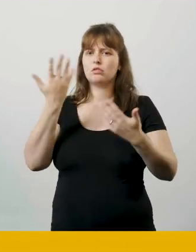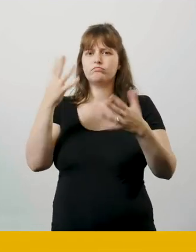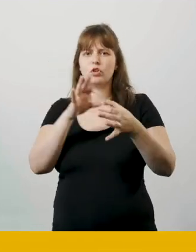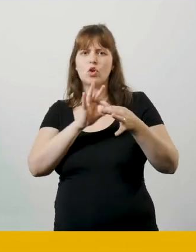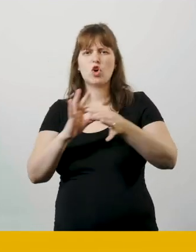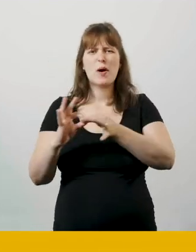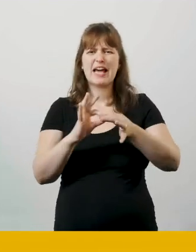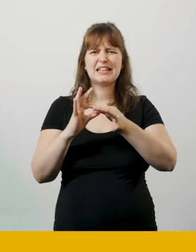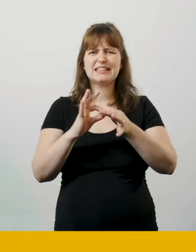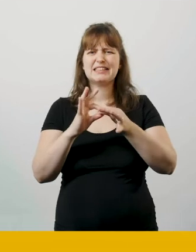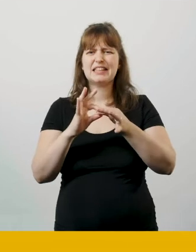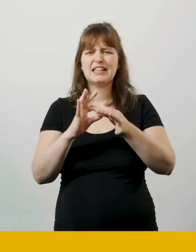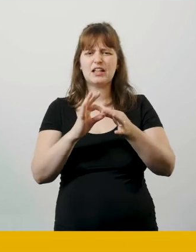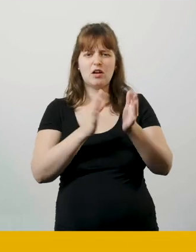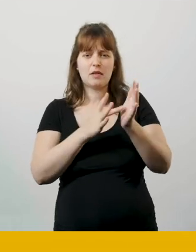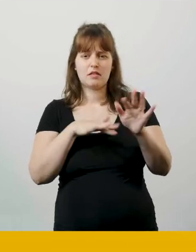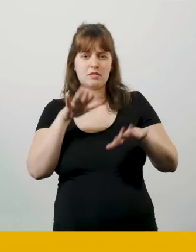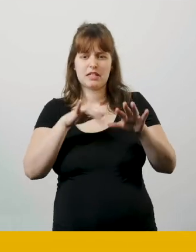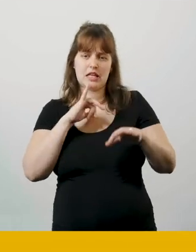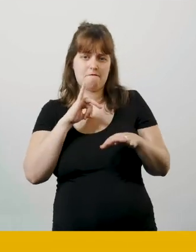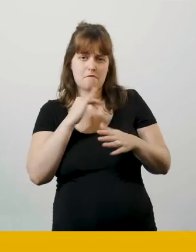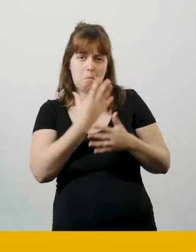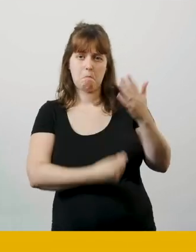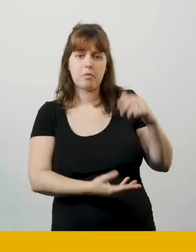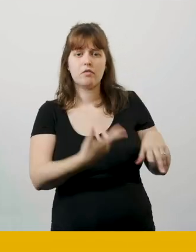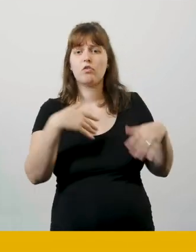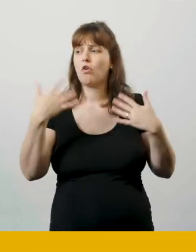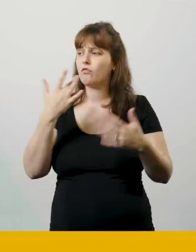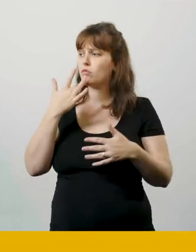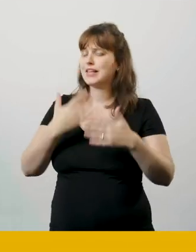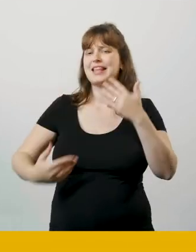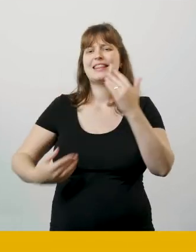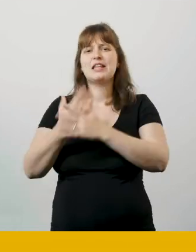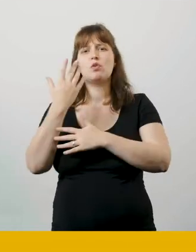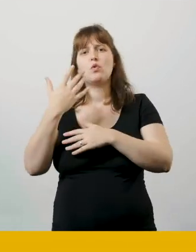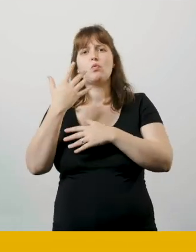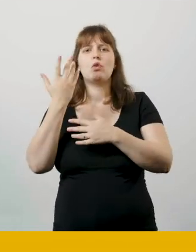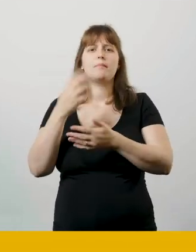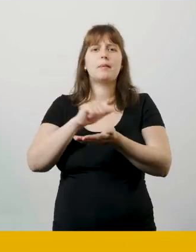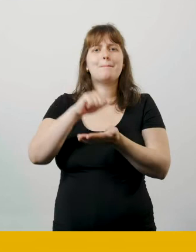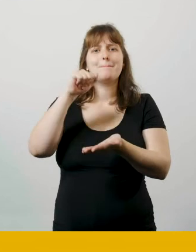Because maybe there is a lackness of it, or are you designing a new brand legacy?